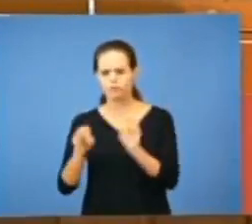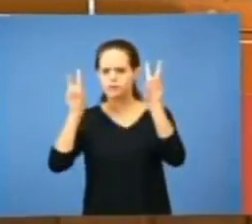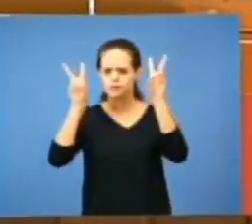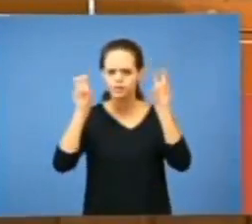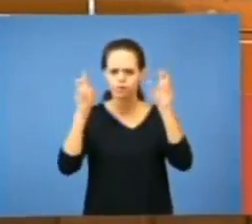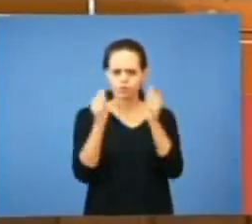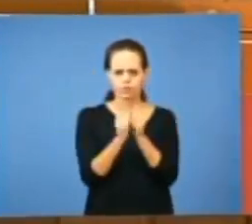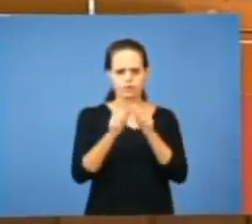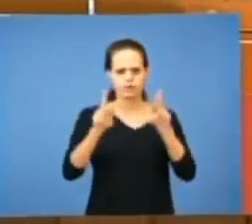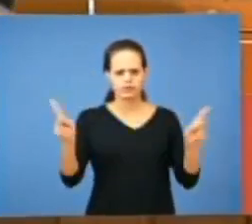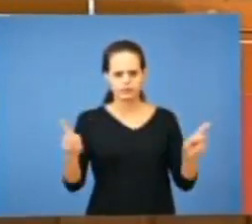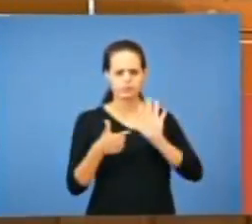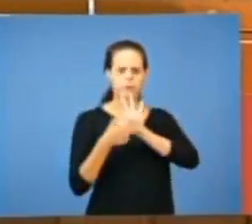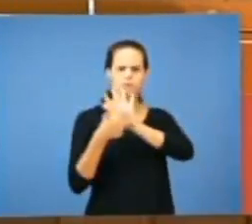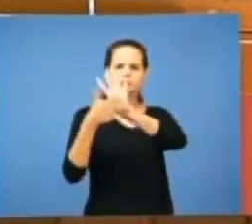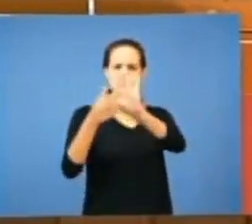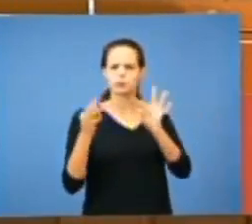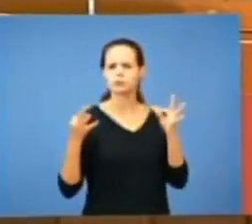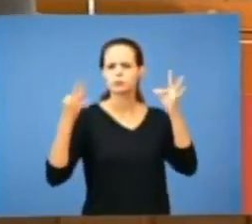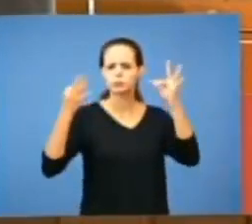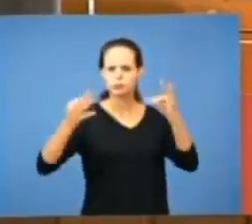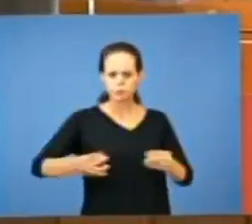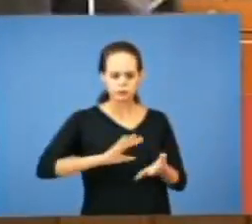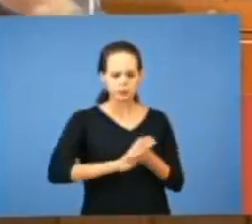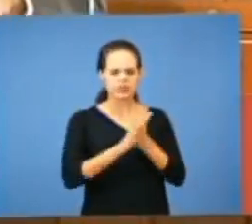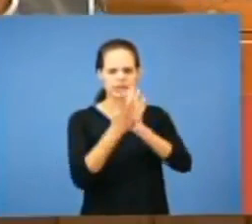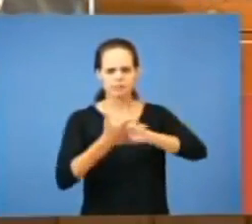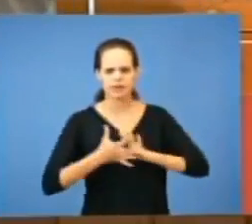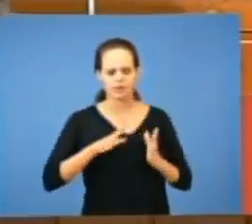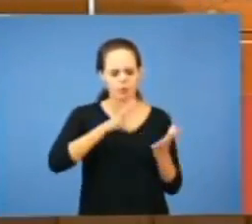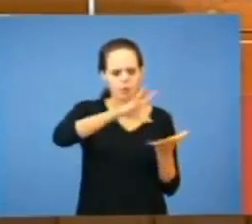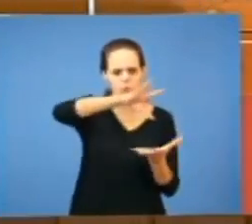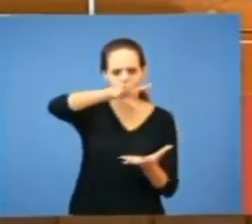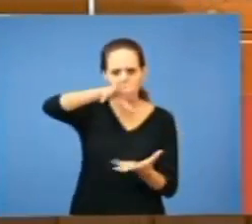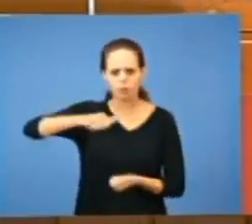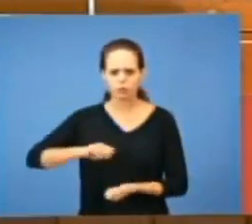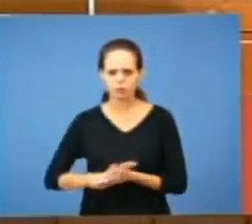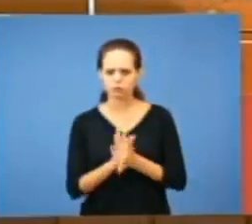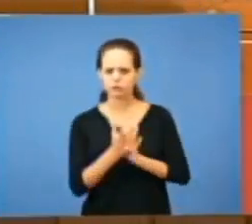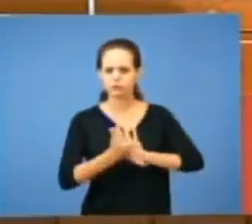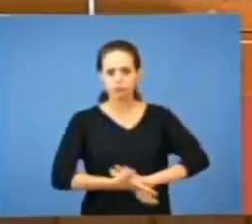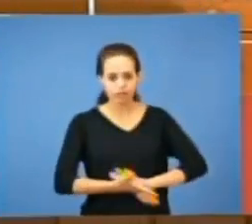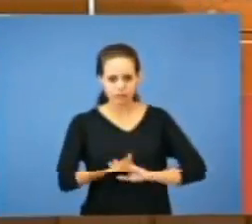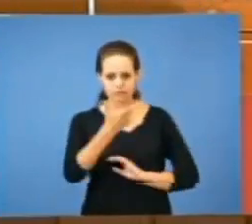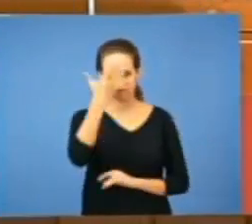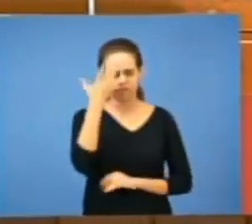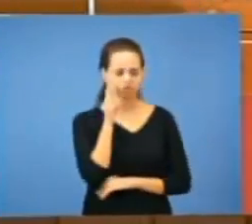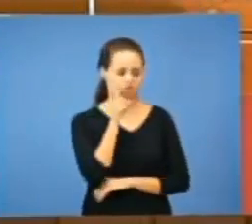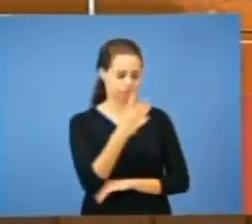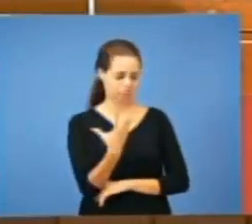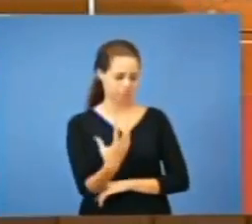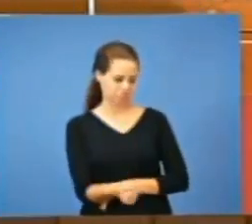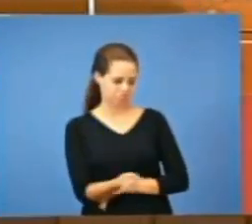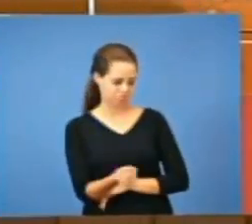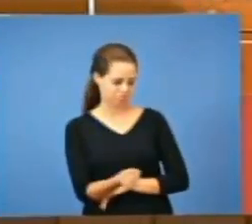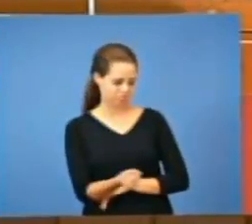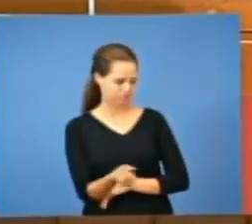made a bunch of movies about revelations, that everything was going to come to an end, the world finishing.